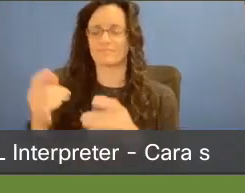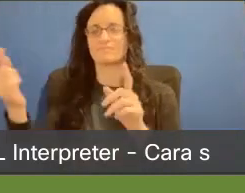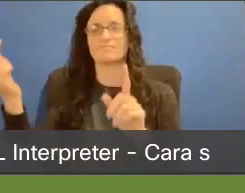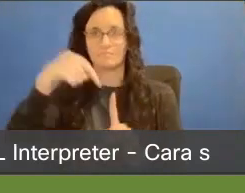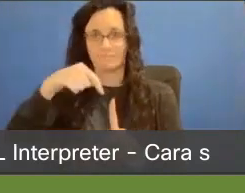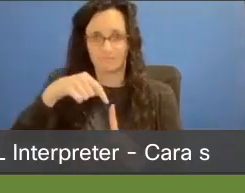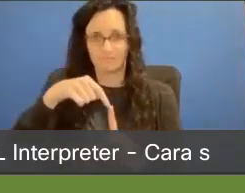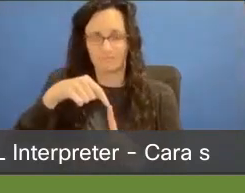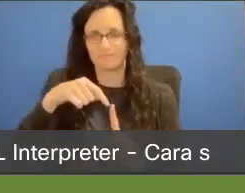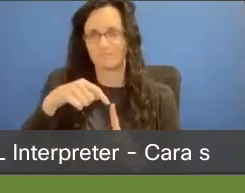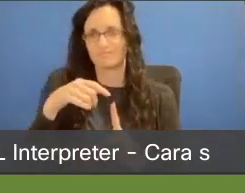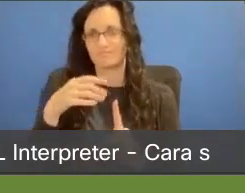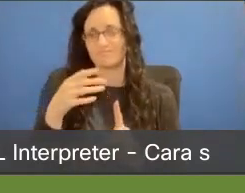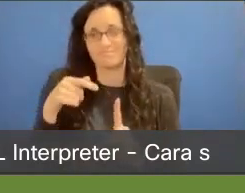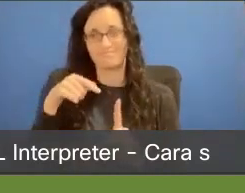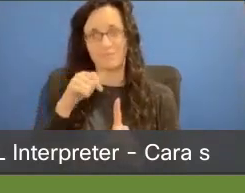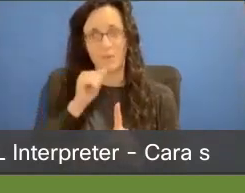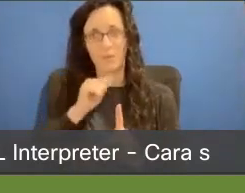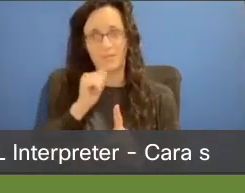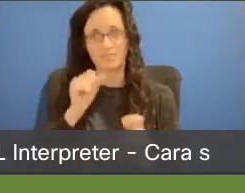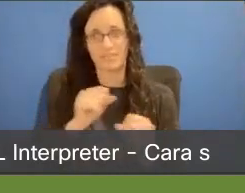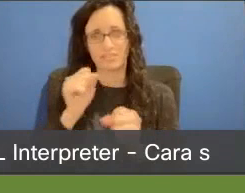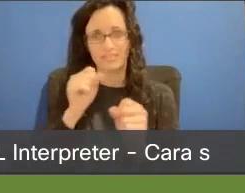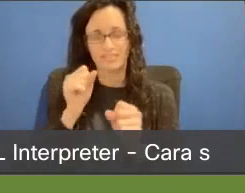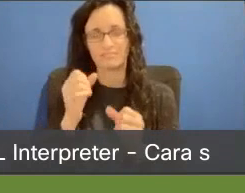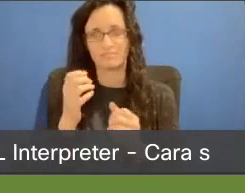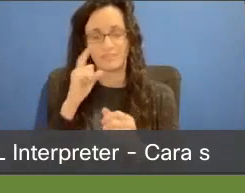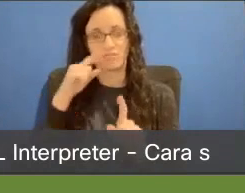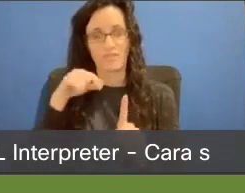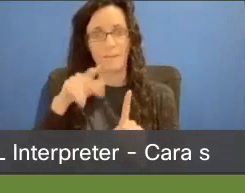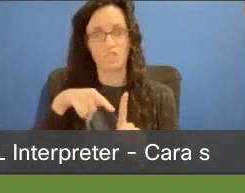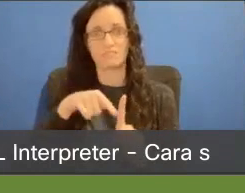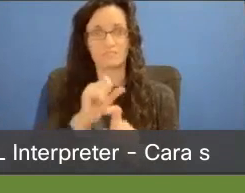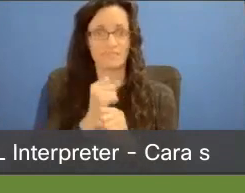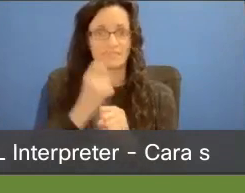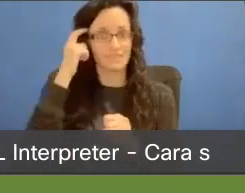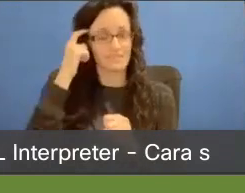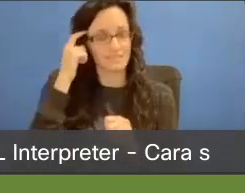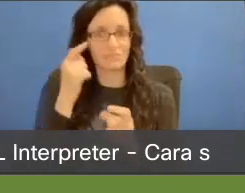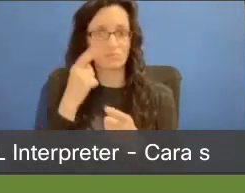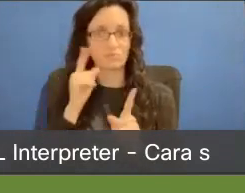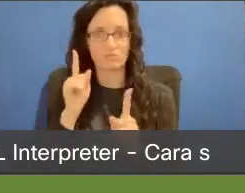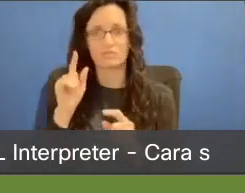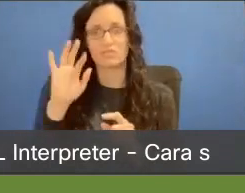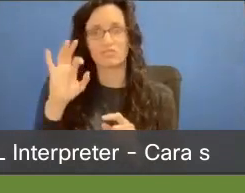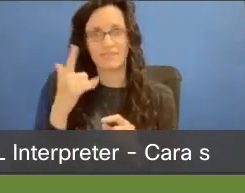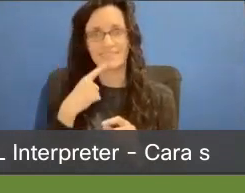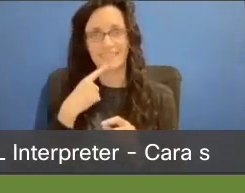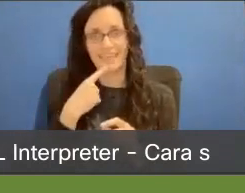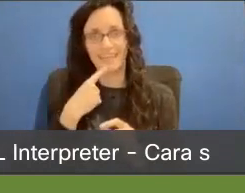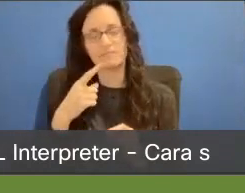started the day with, really, that it's a coping strategy for them. To them, it makes sense. It works for them. You heard Craig say, well, you didn't hear him, but